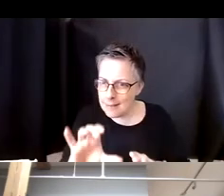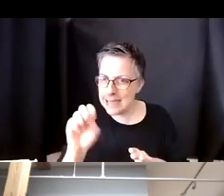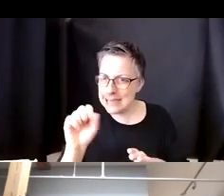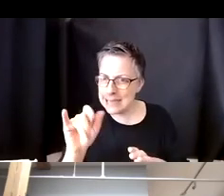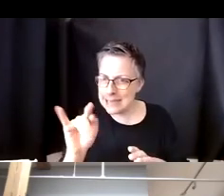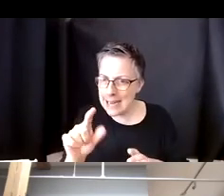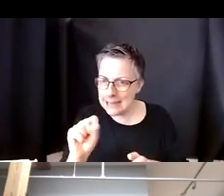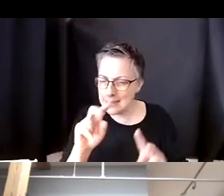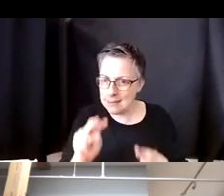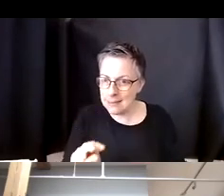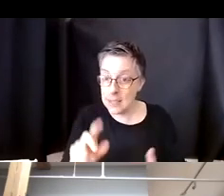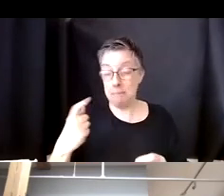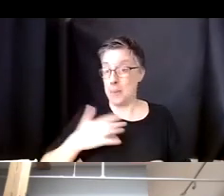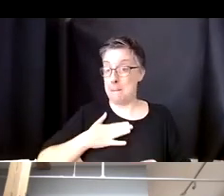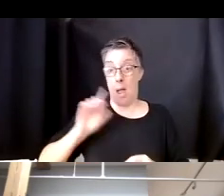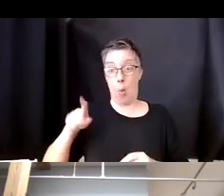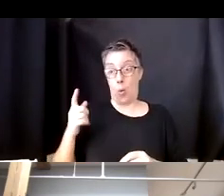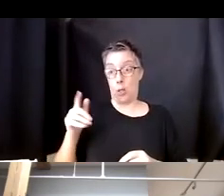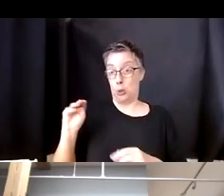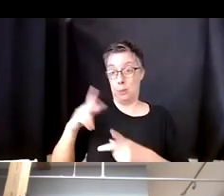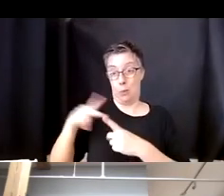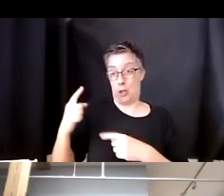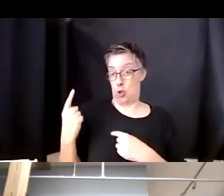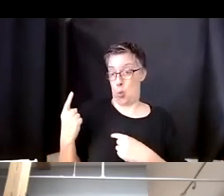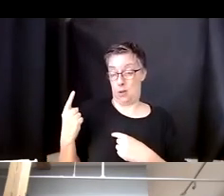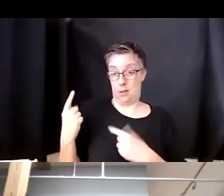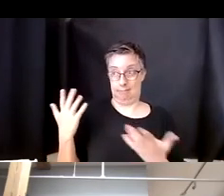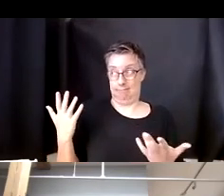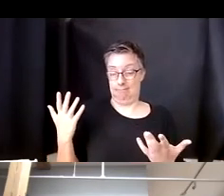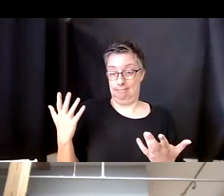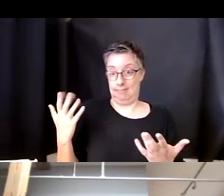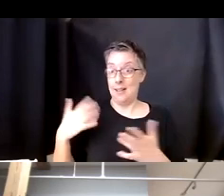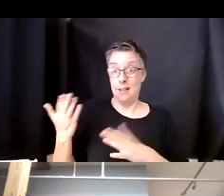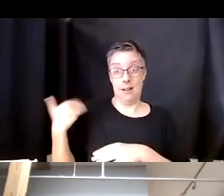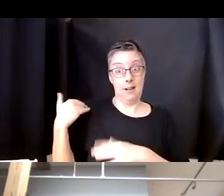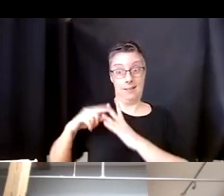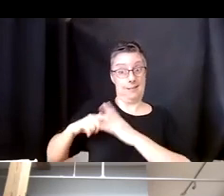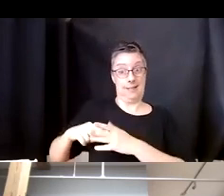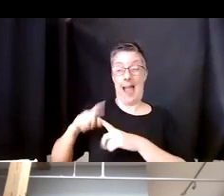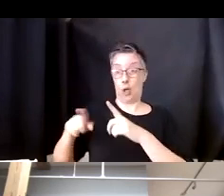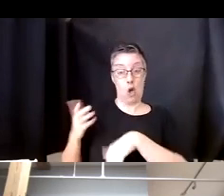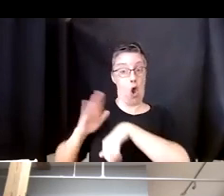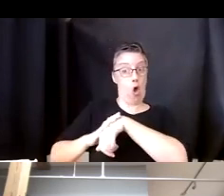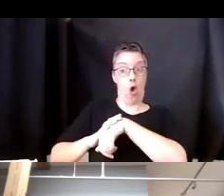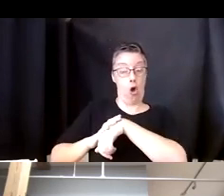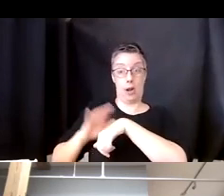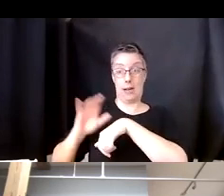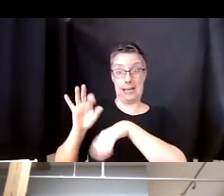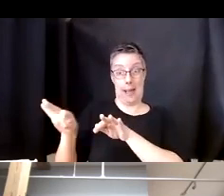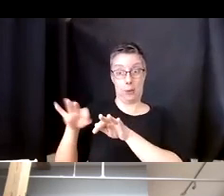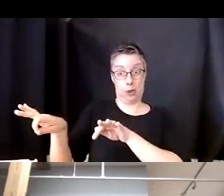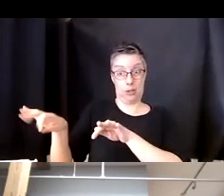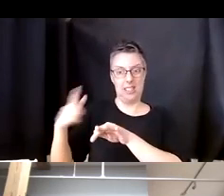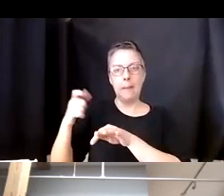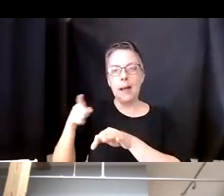Zoom account is a professional one, and in the beginning, I couldn't turn on caption in my professional account because it was a